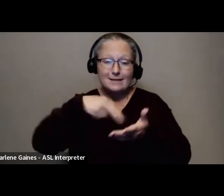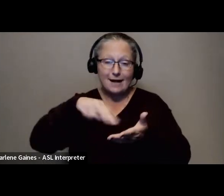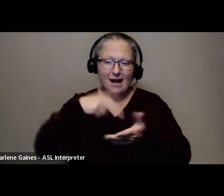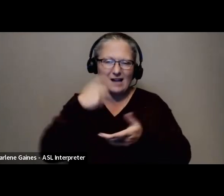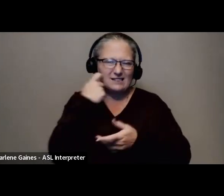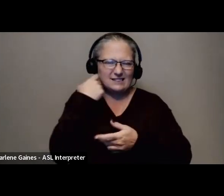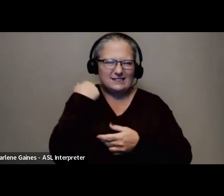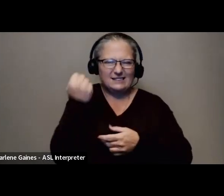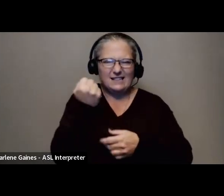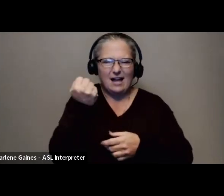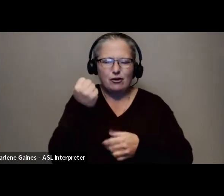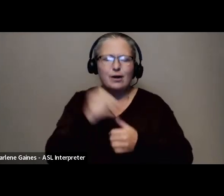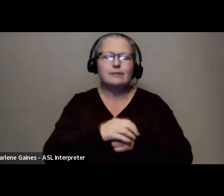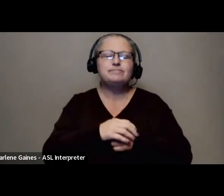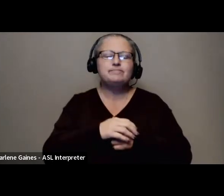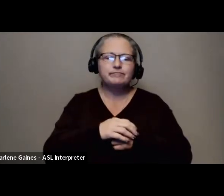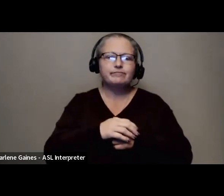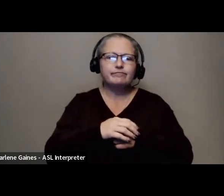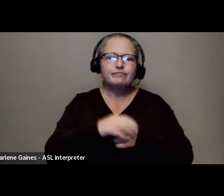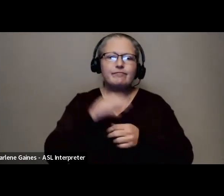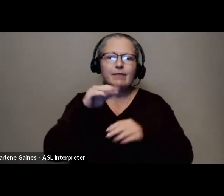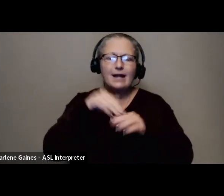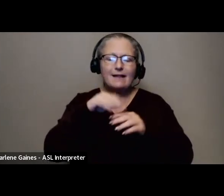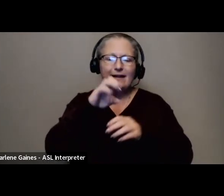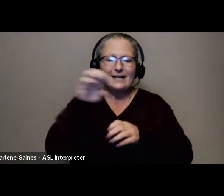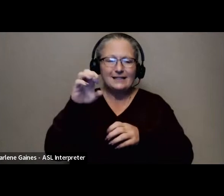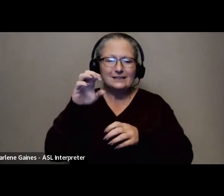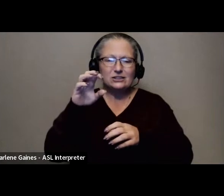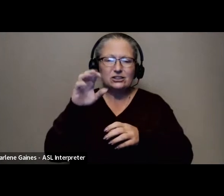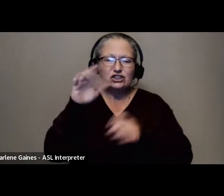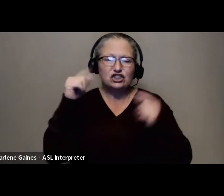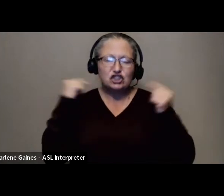past Saturday in the East Gym, and it was really, really